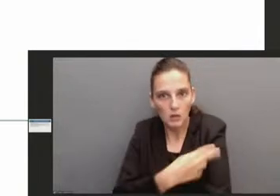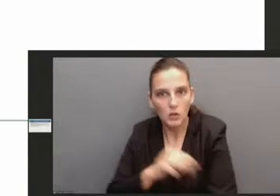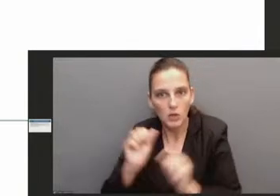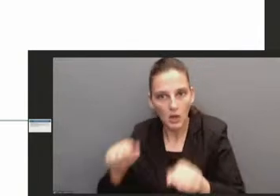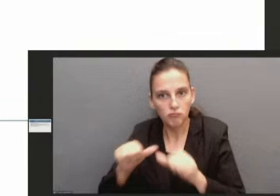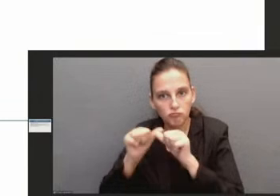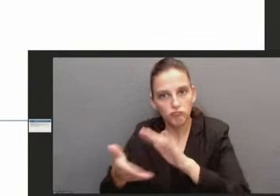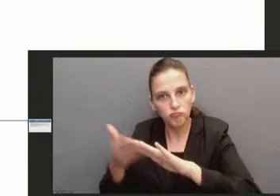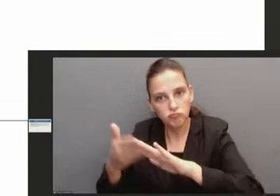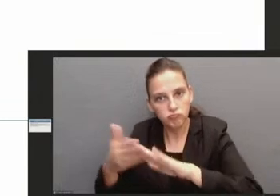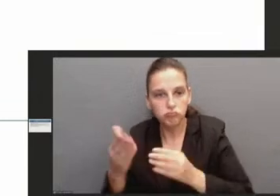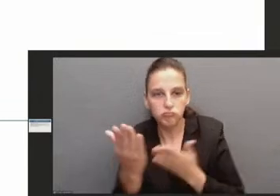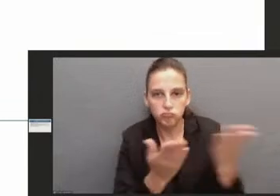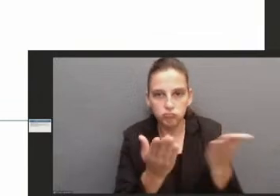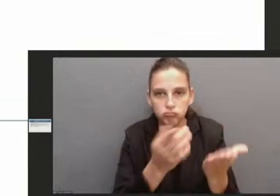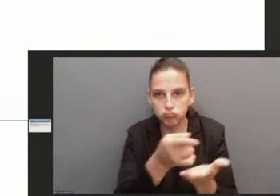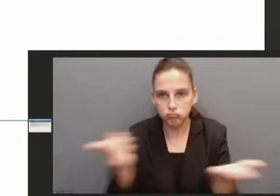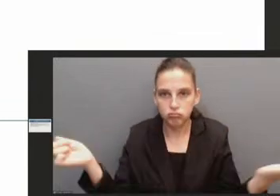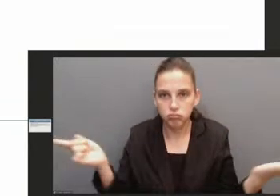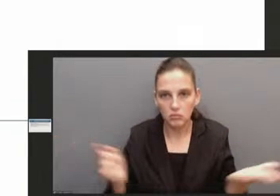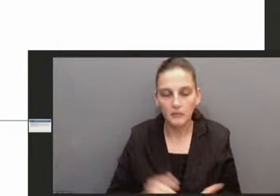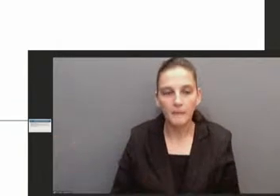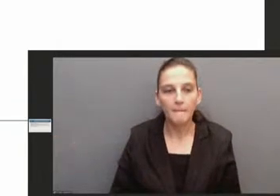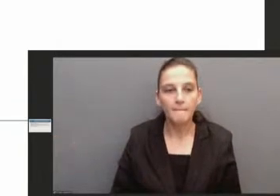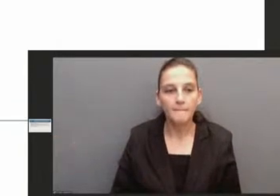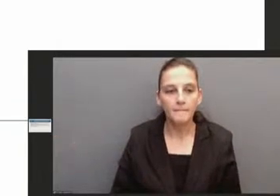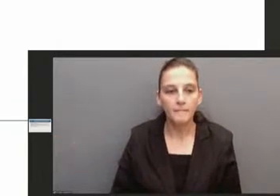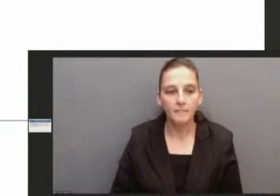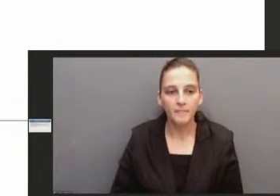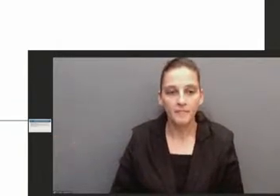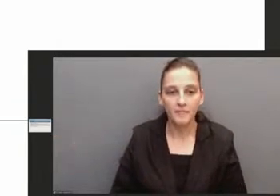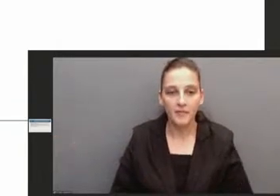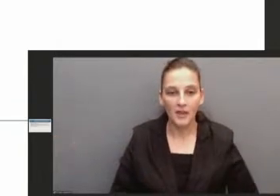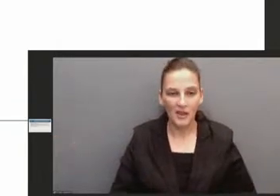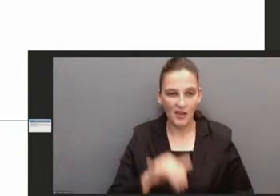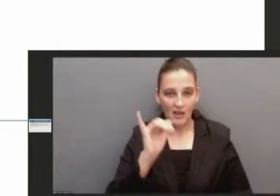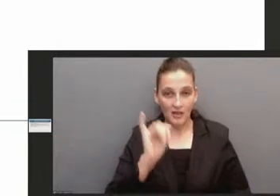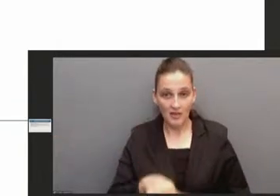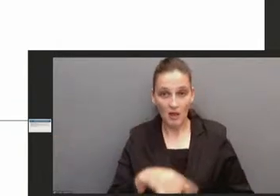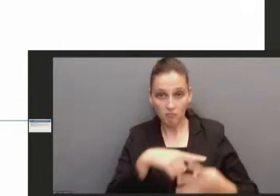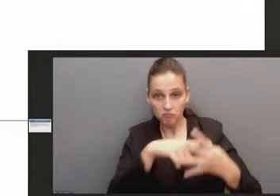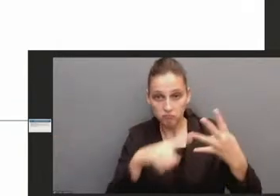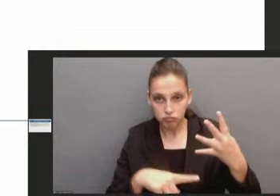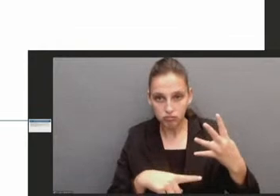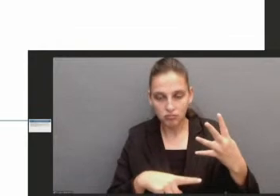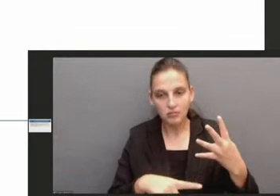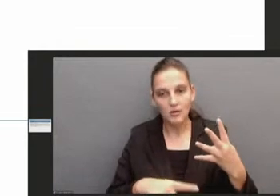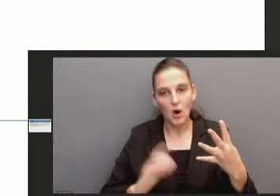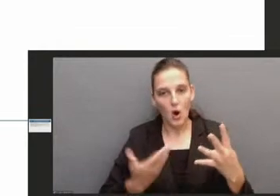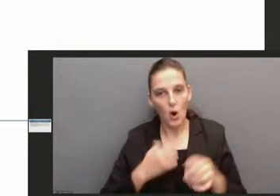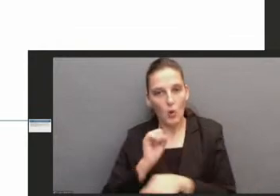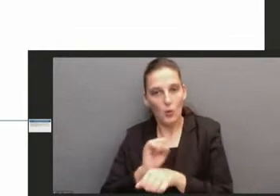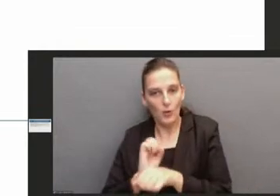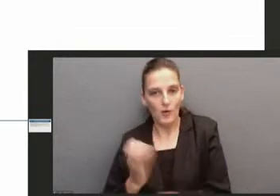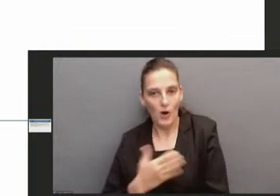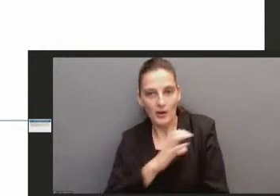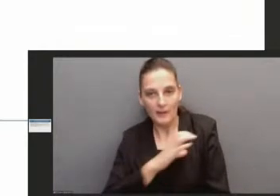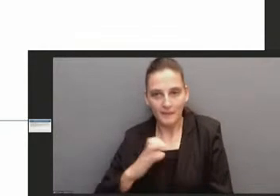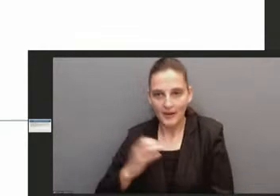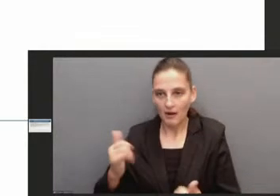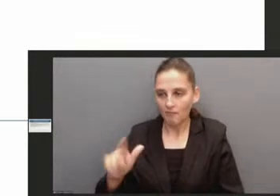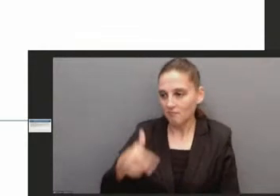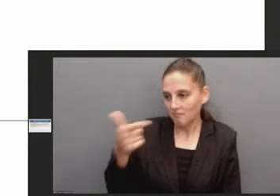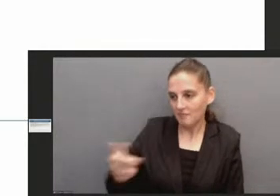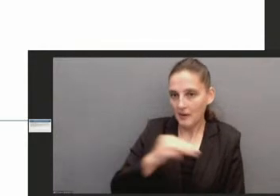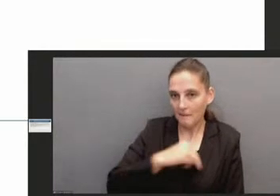populations. Again, this represents the work of the entire subcommittee, and I'm going to turn it over to members of the subcommittee to comment.